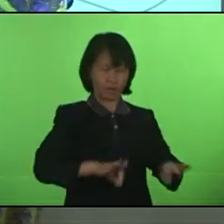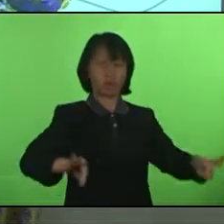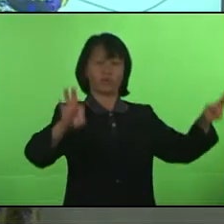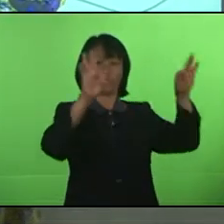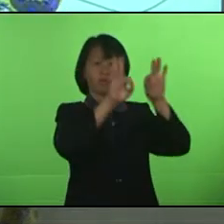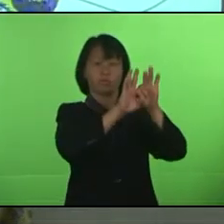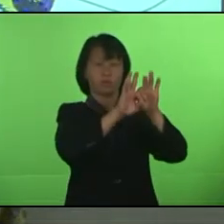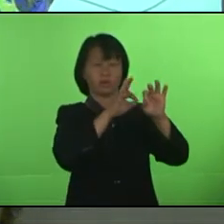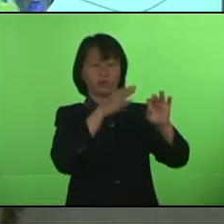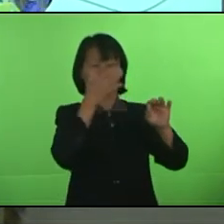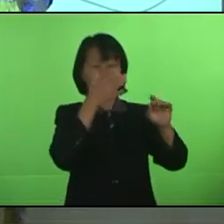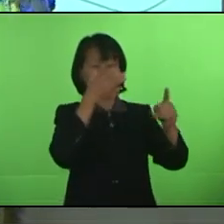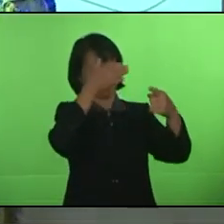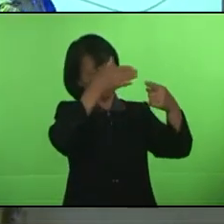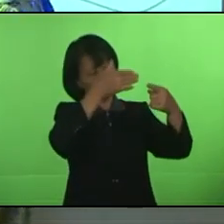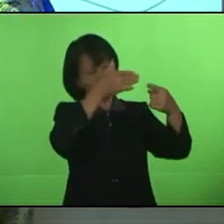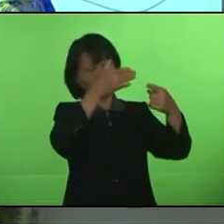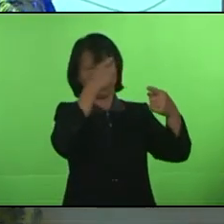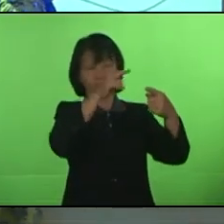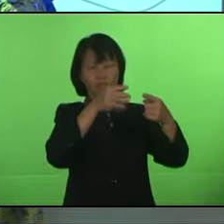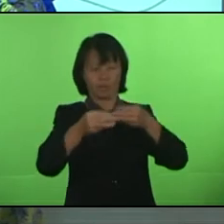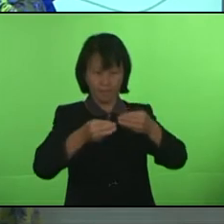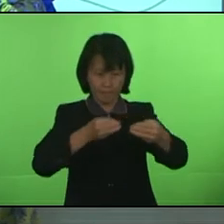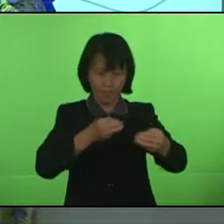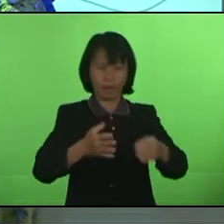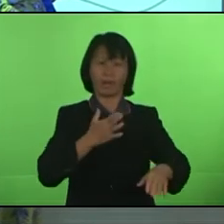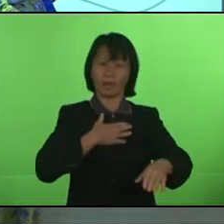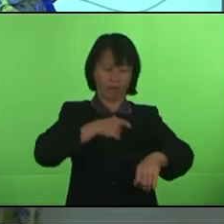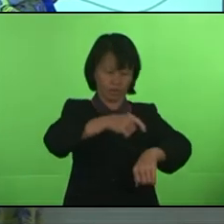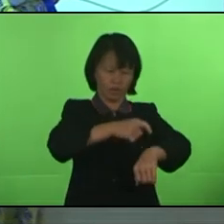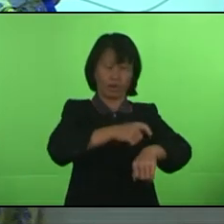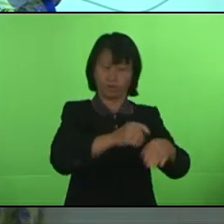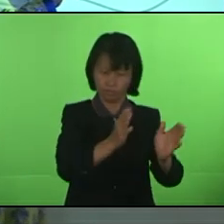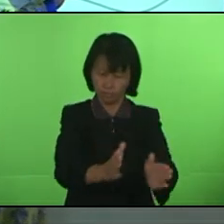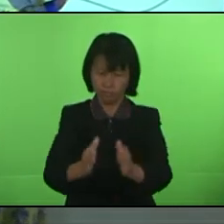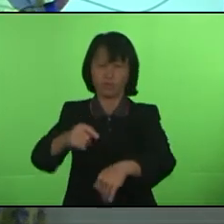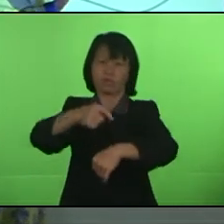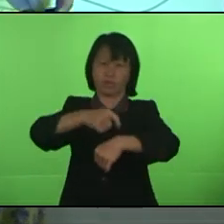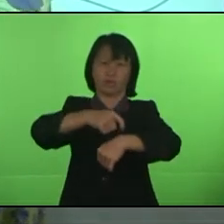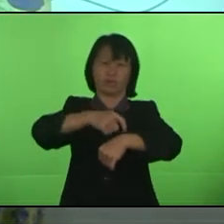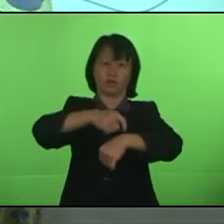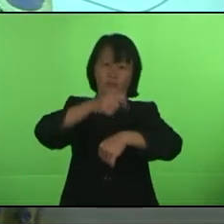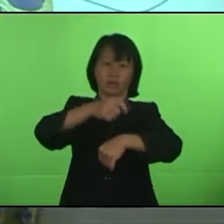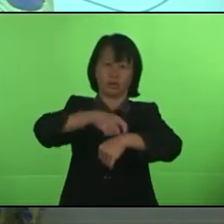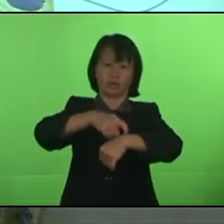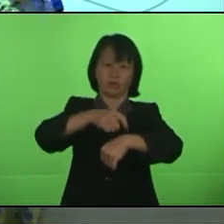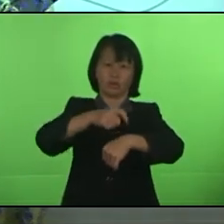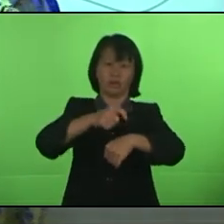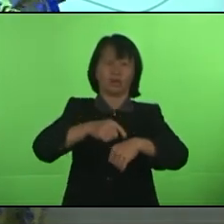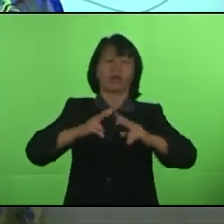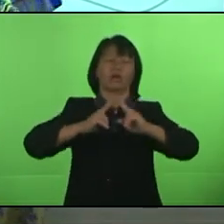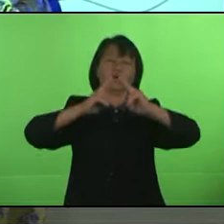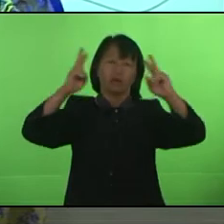of planning and managing my time, especially. Time is